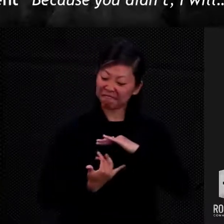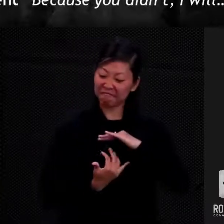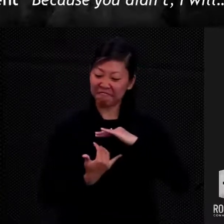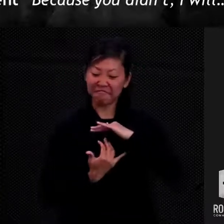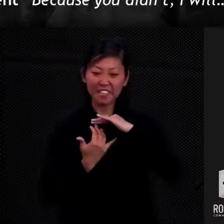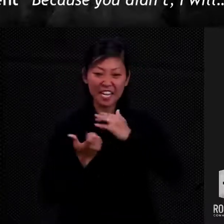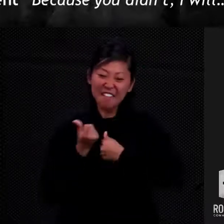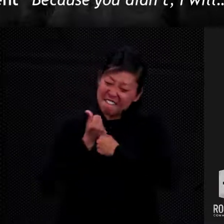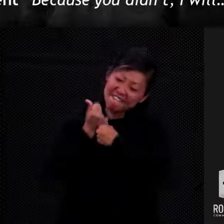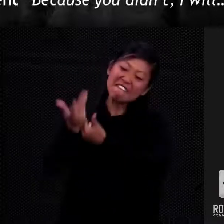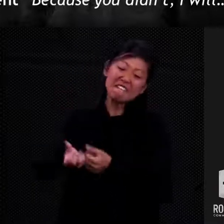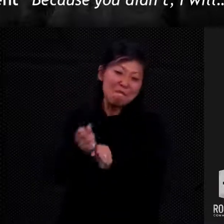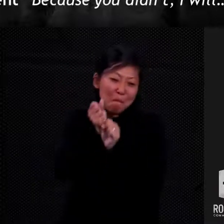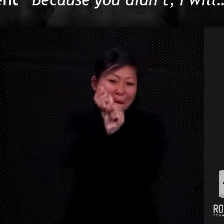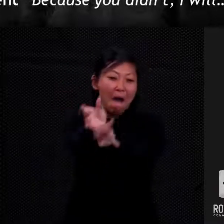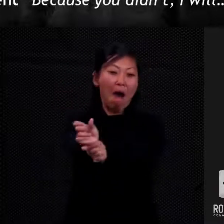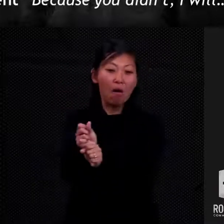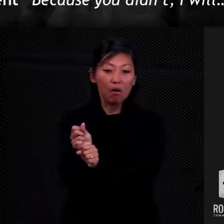out.